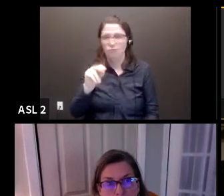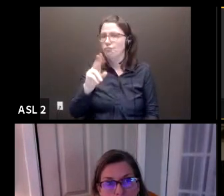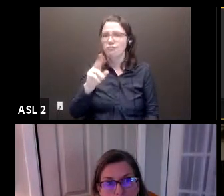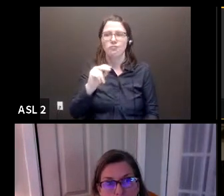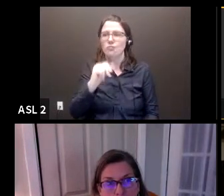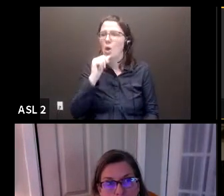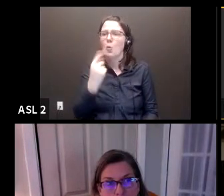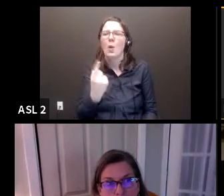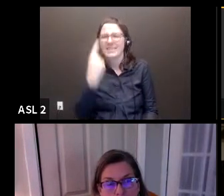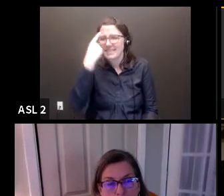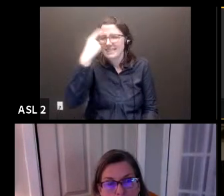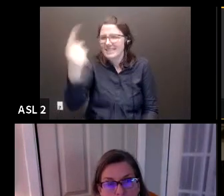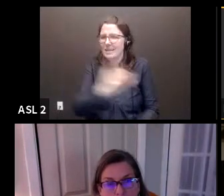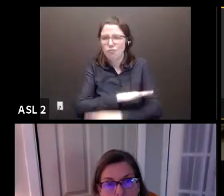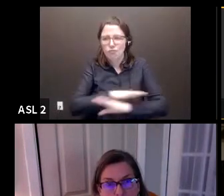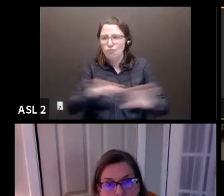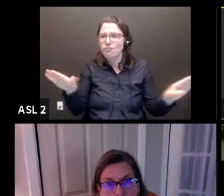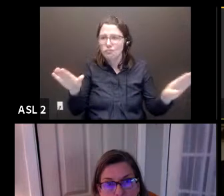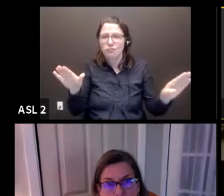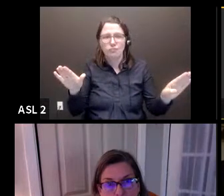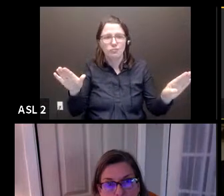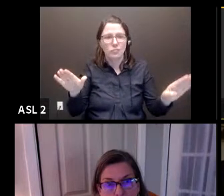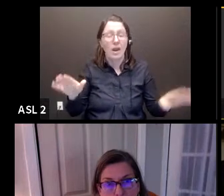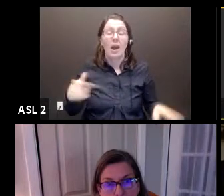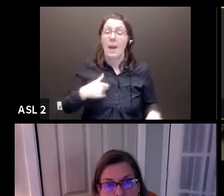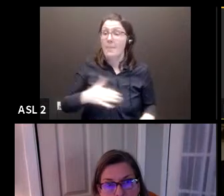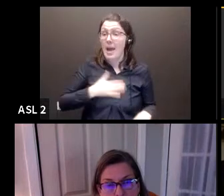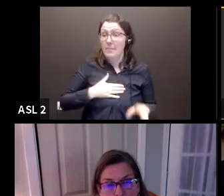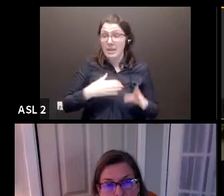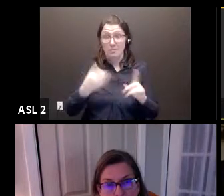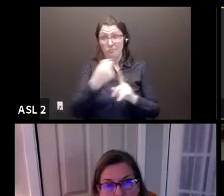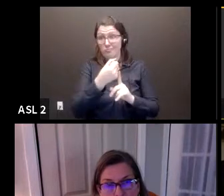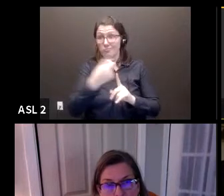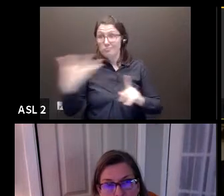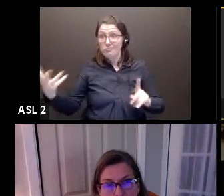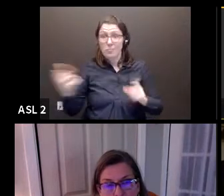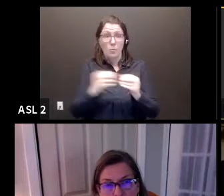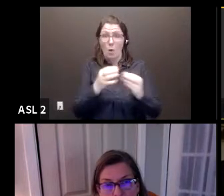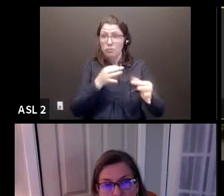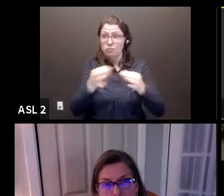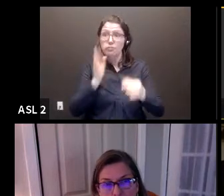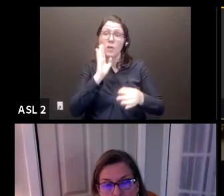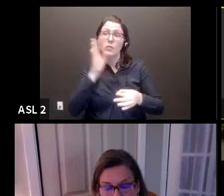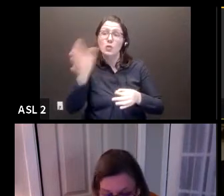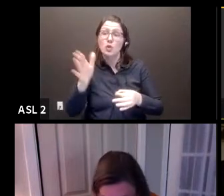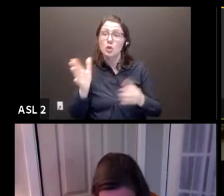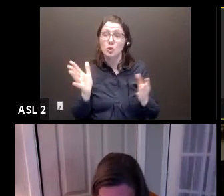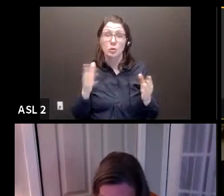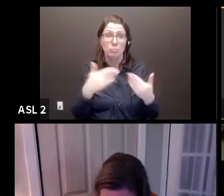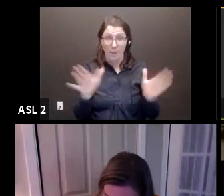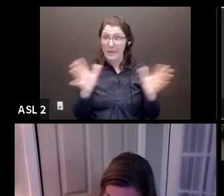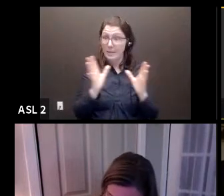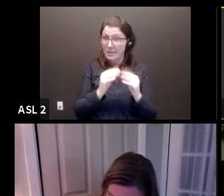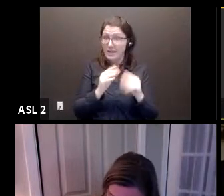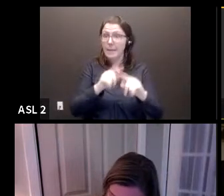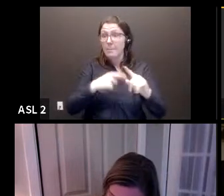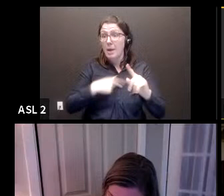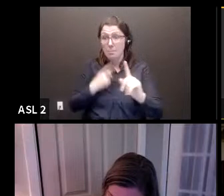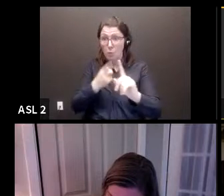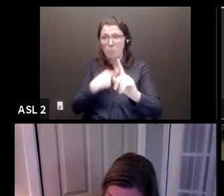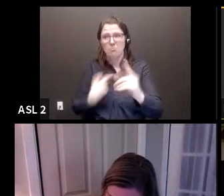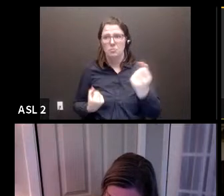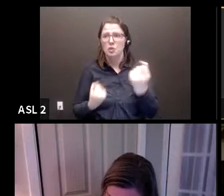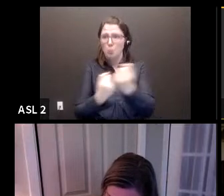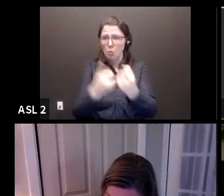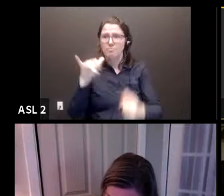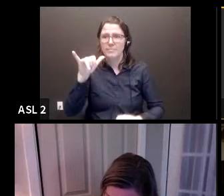service so thank you for your question i'd be happy to expand on that at a future public meeting i would support that 100 uh just